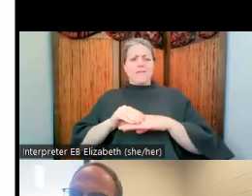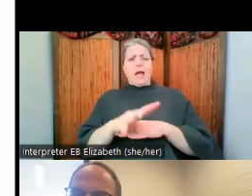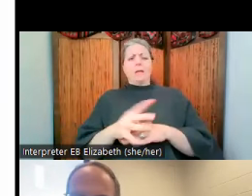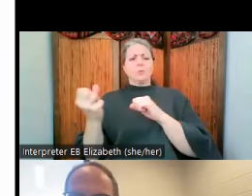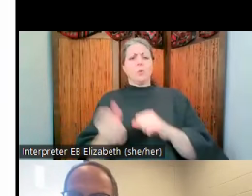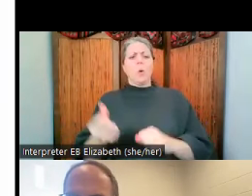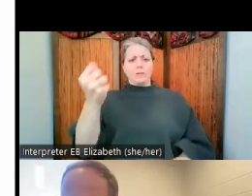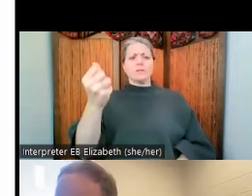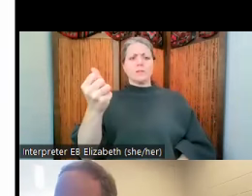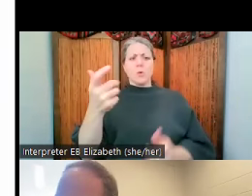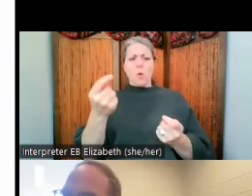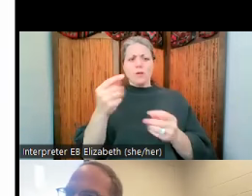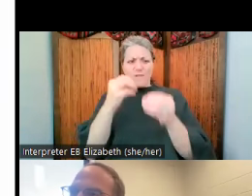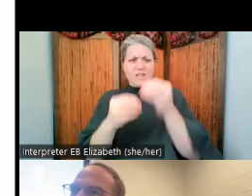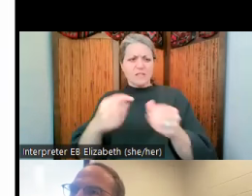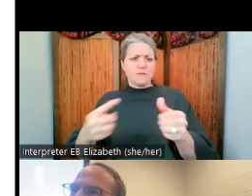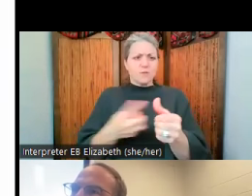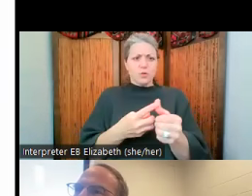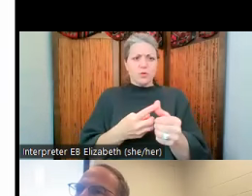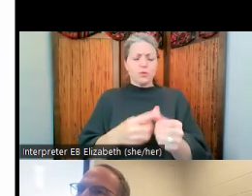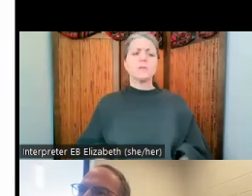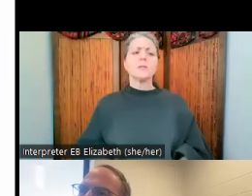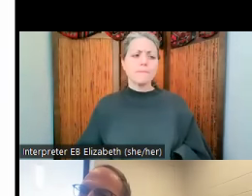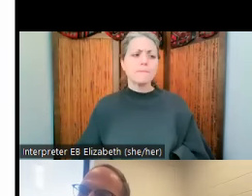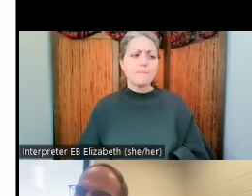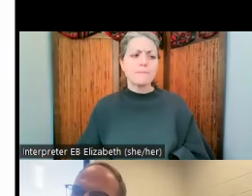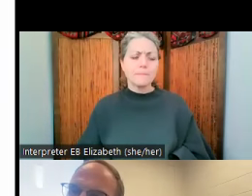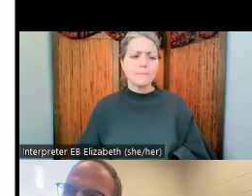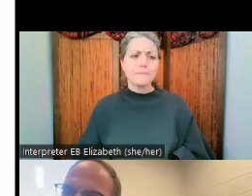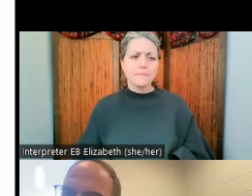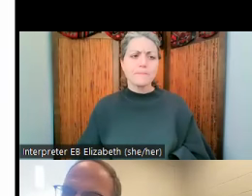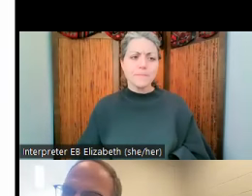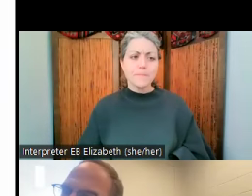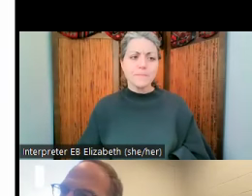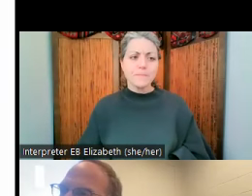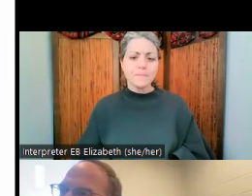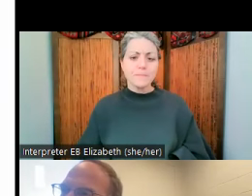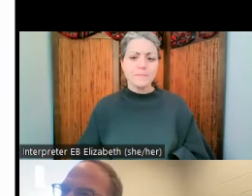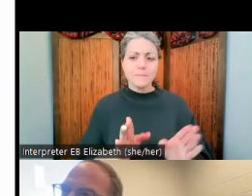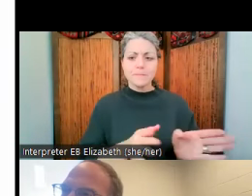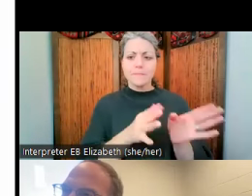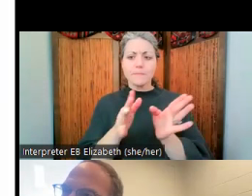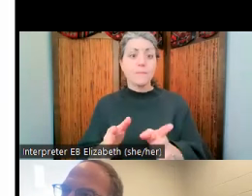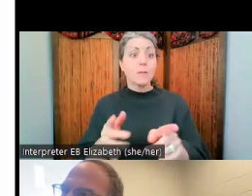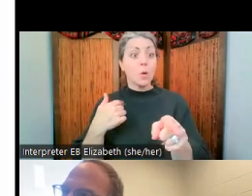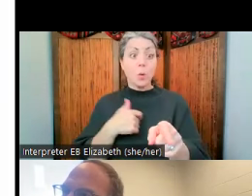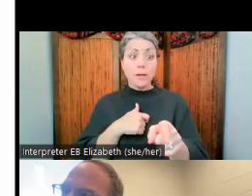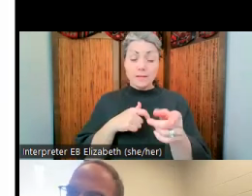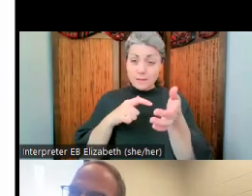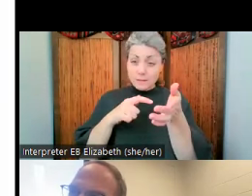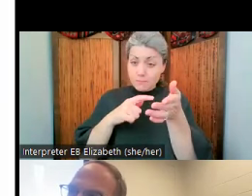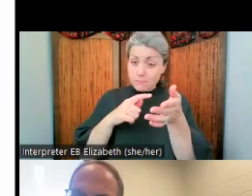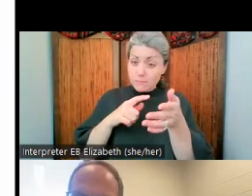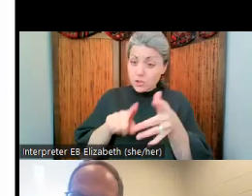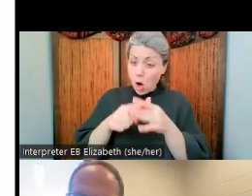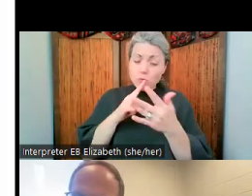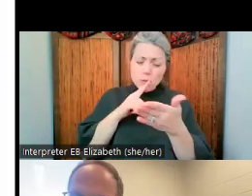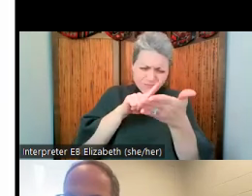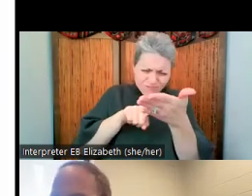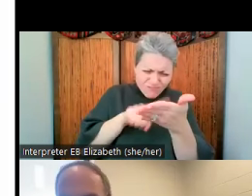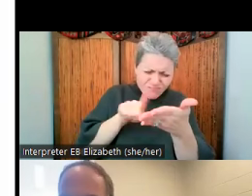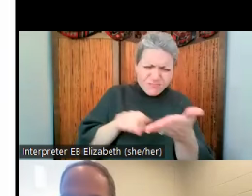area is to address first. So we began to dig into it a little bit more by accessing publicly available